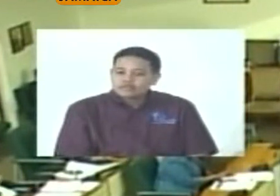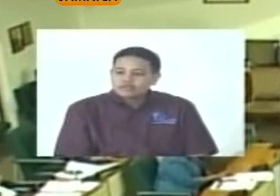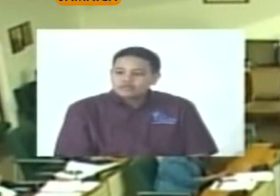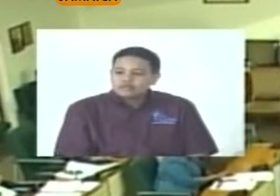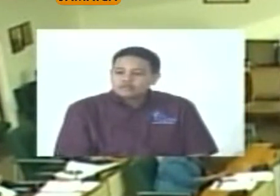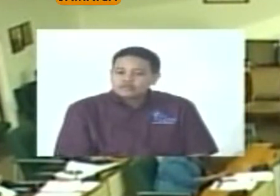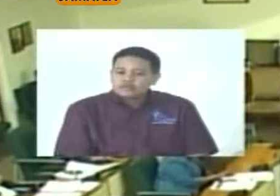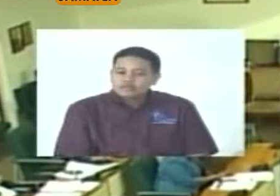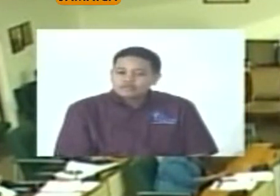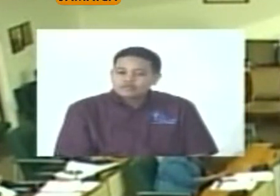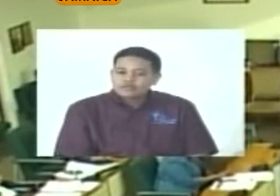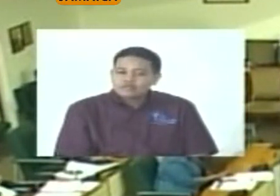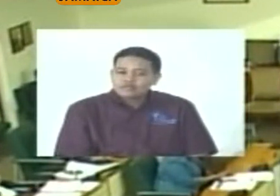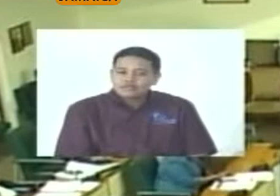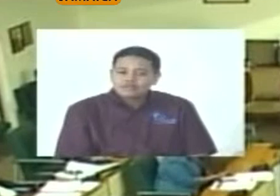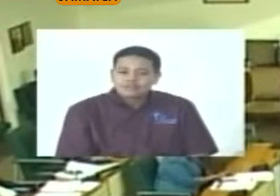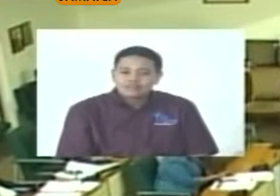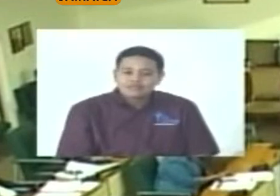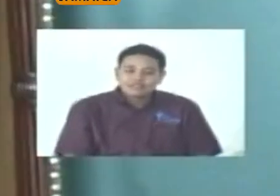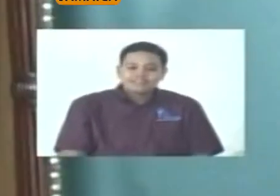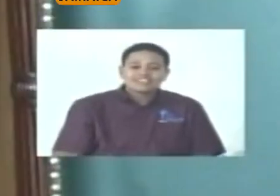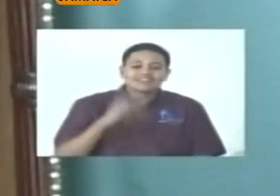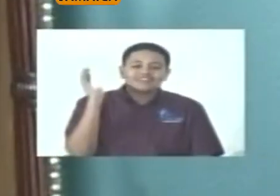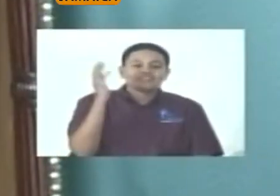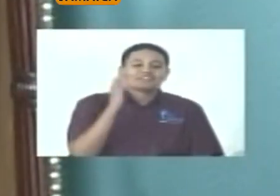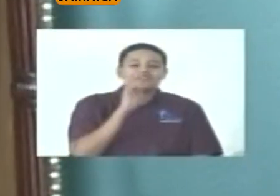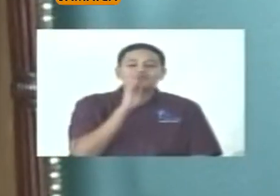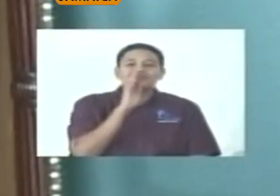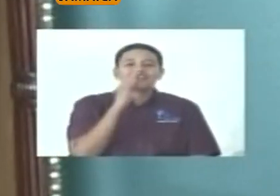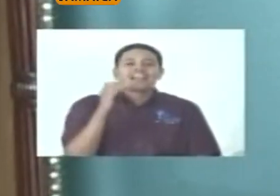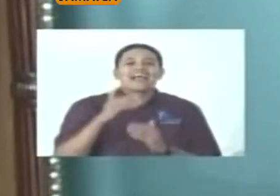Is speaking after the leader, Senator Brown.